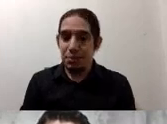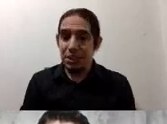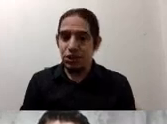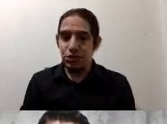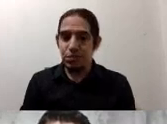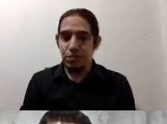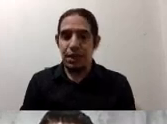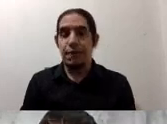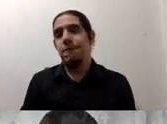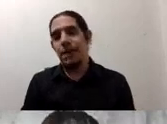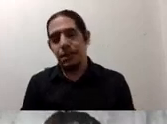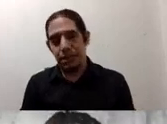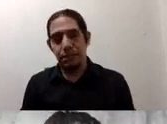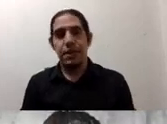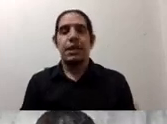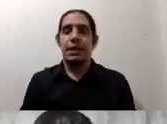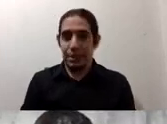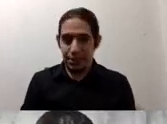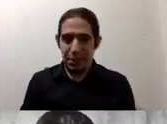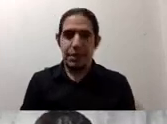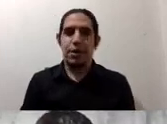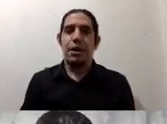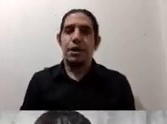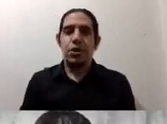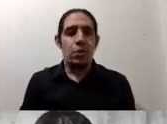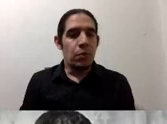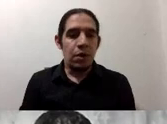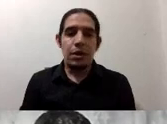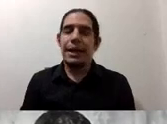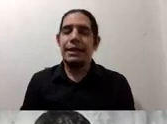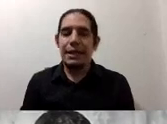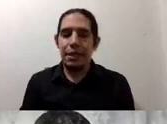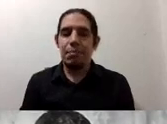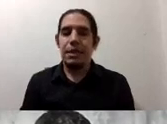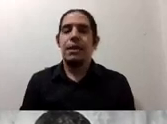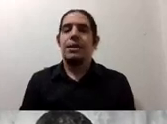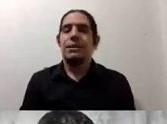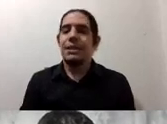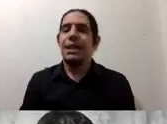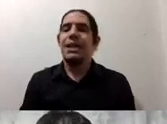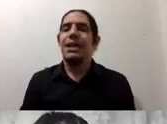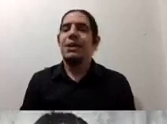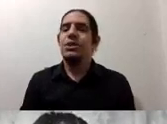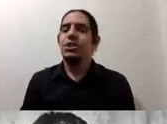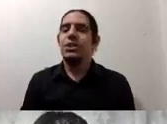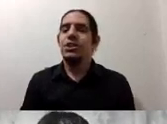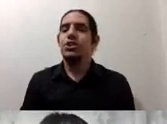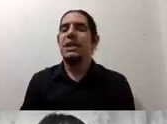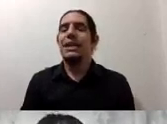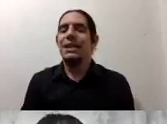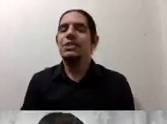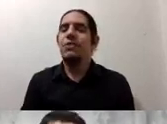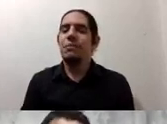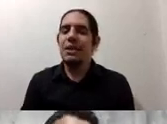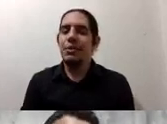in speech. Finally, in this matter, Huang and Heap state that language teachers